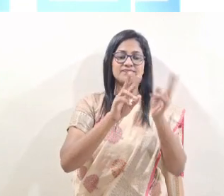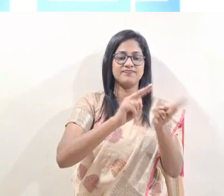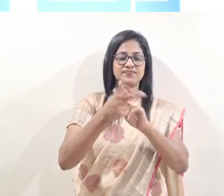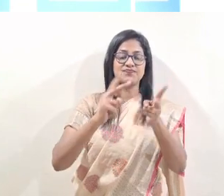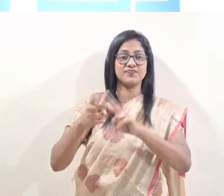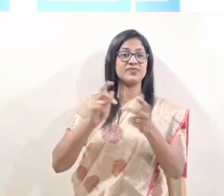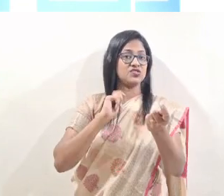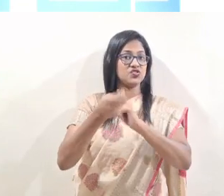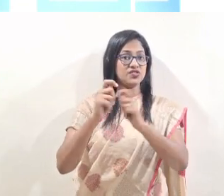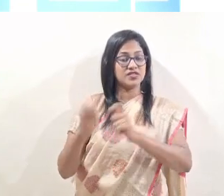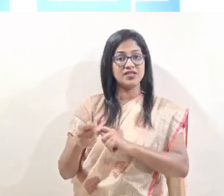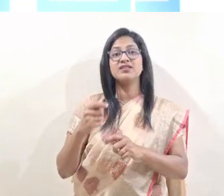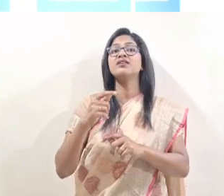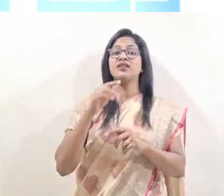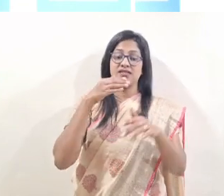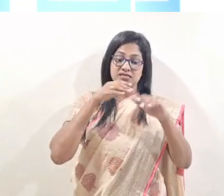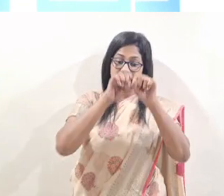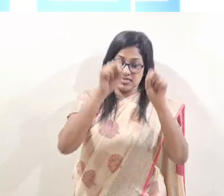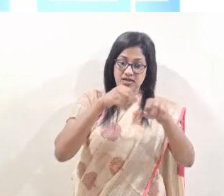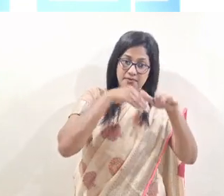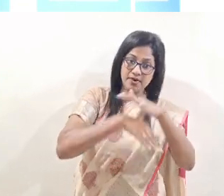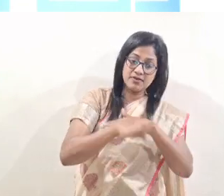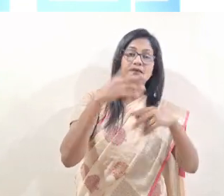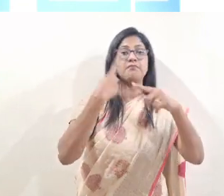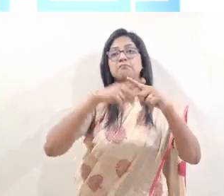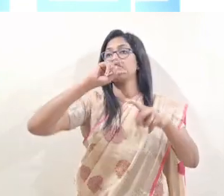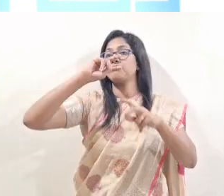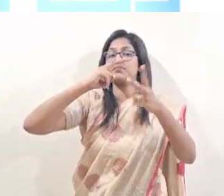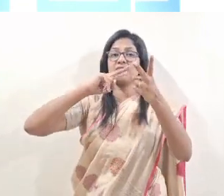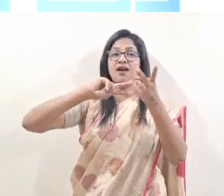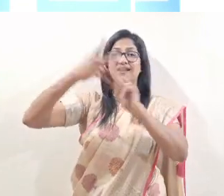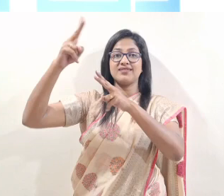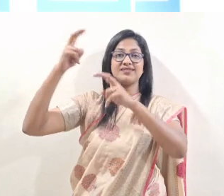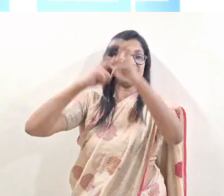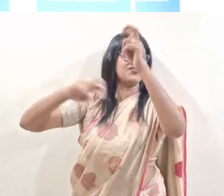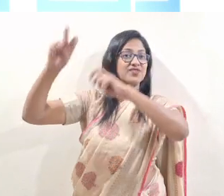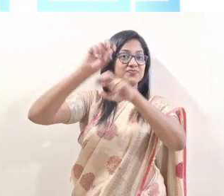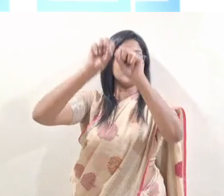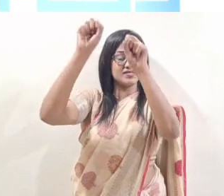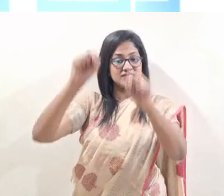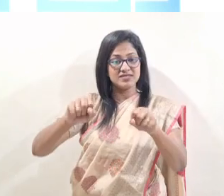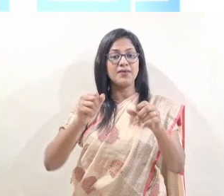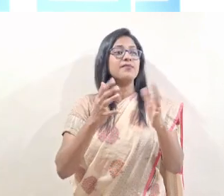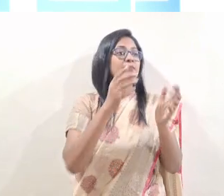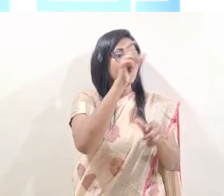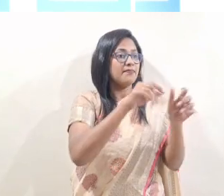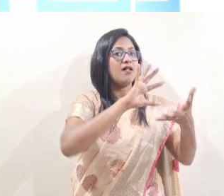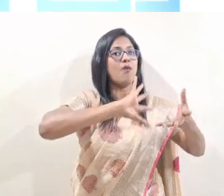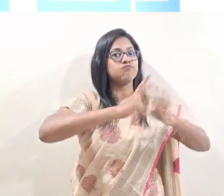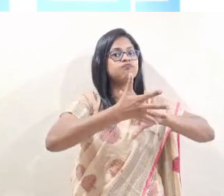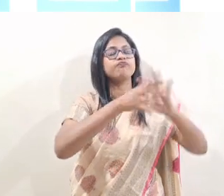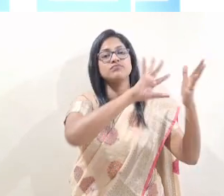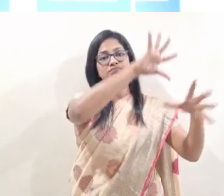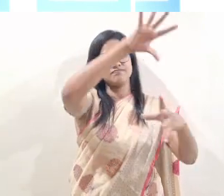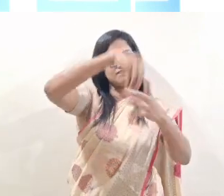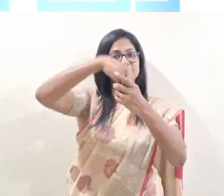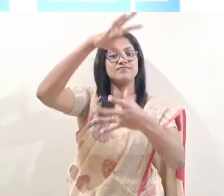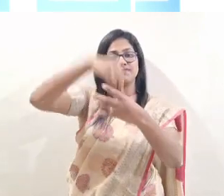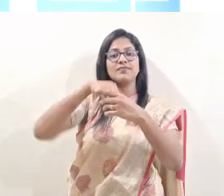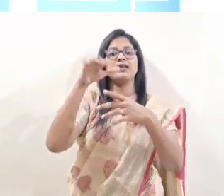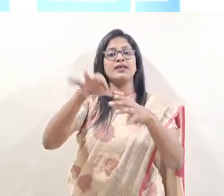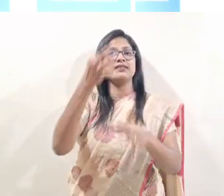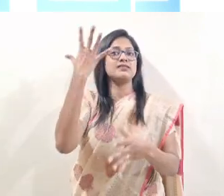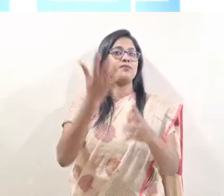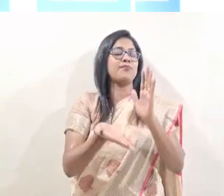are good interchanges within the system and also with other transport systems, it encourages more users. And that is what in fact makes us